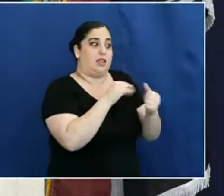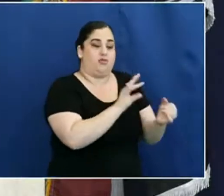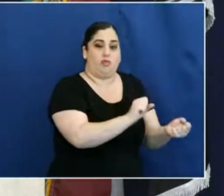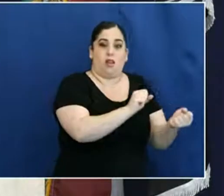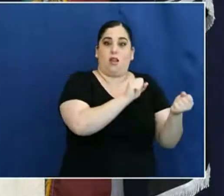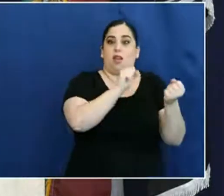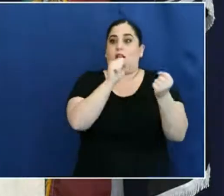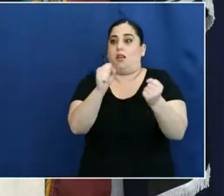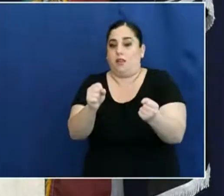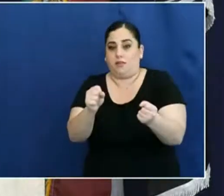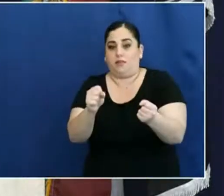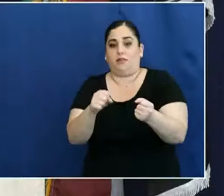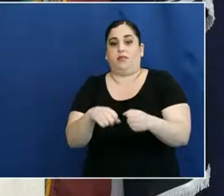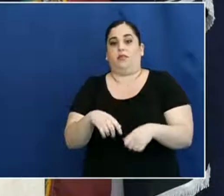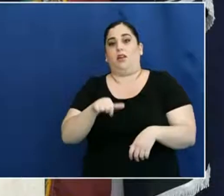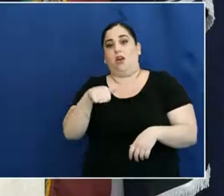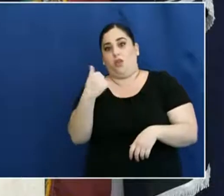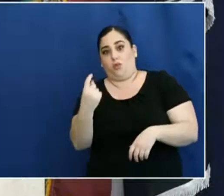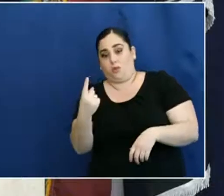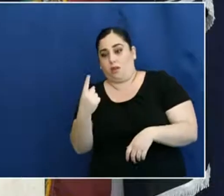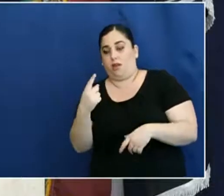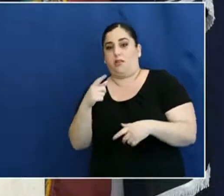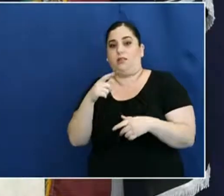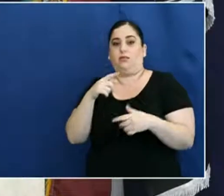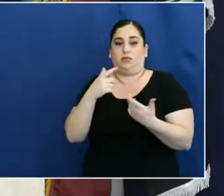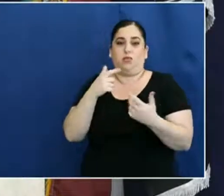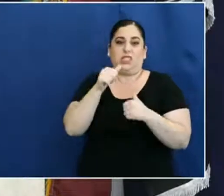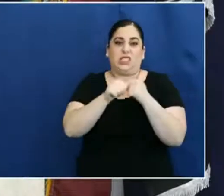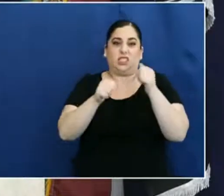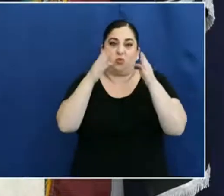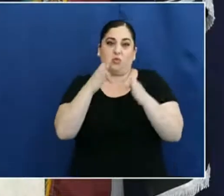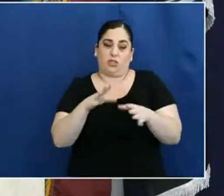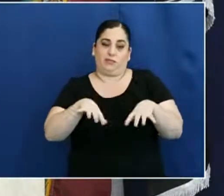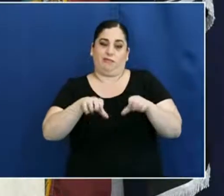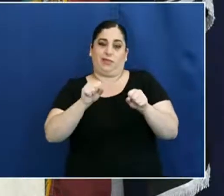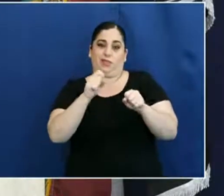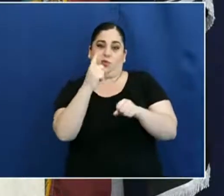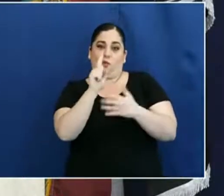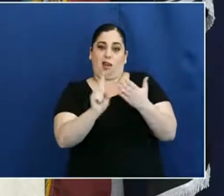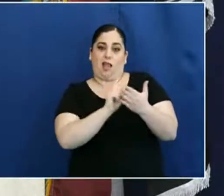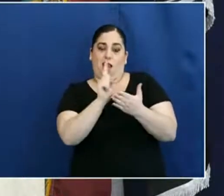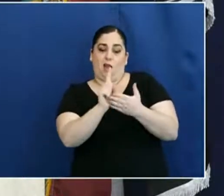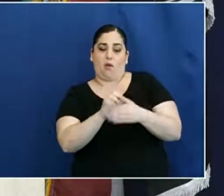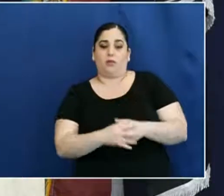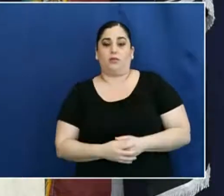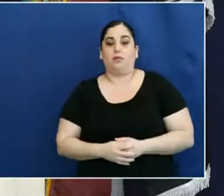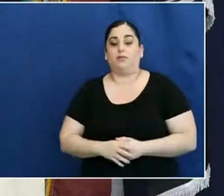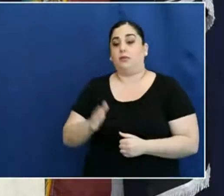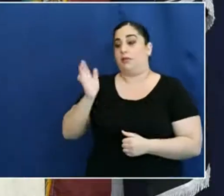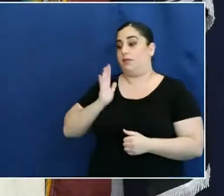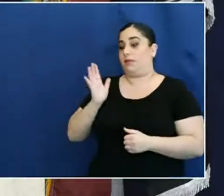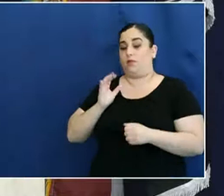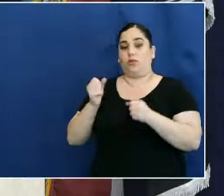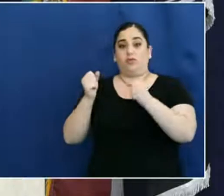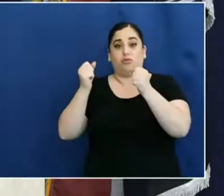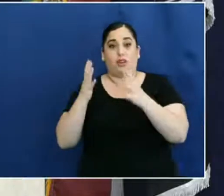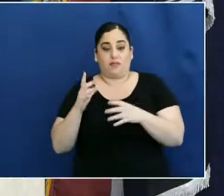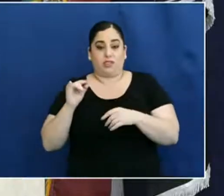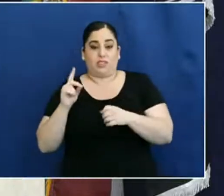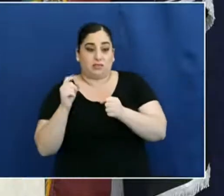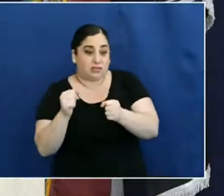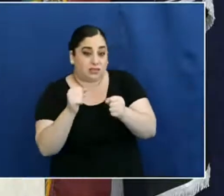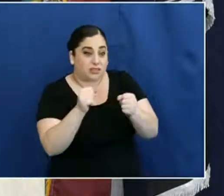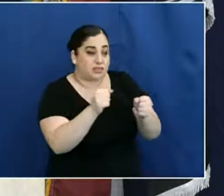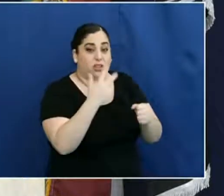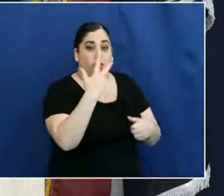dozen vaccines and then came to the realization they could not continue. And so we've had to pivot, and we presently are doing those with our